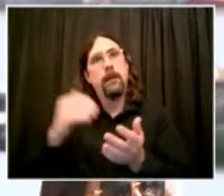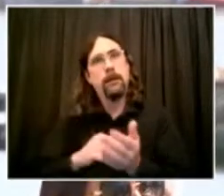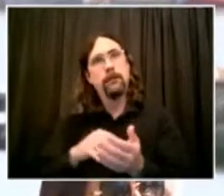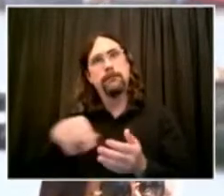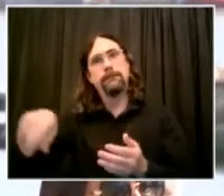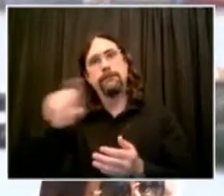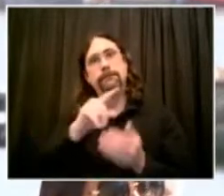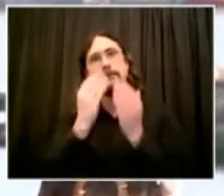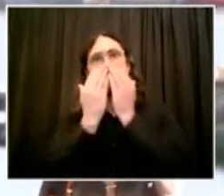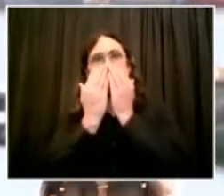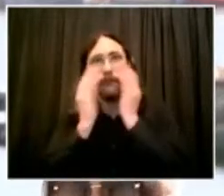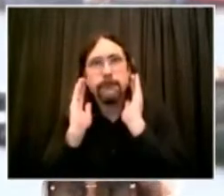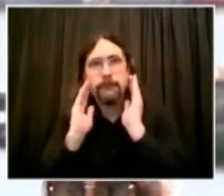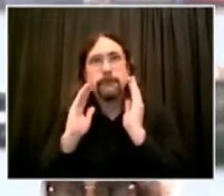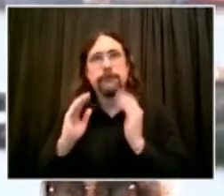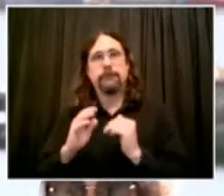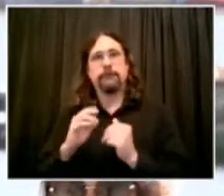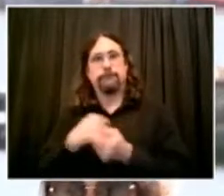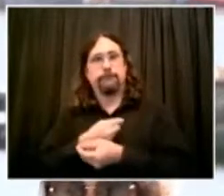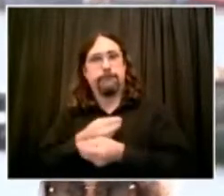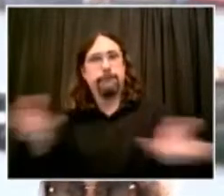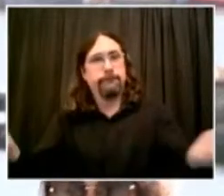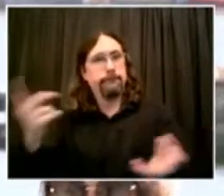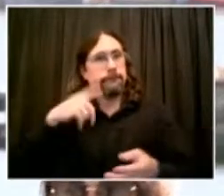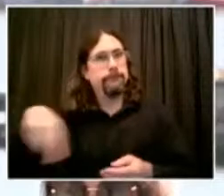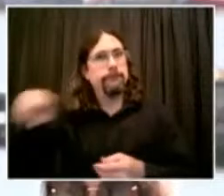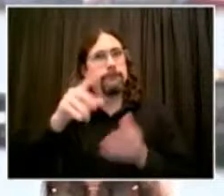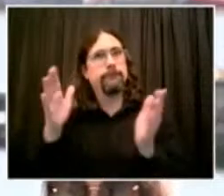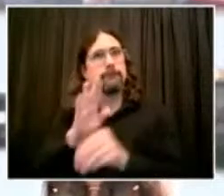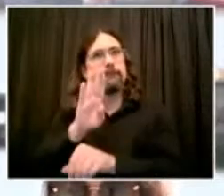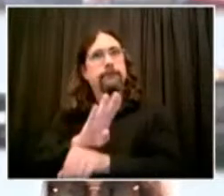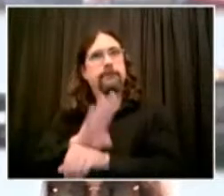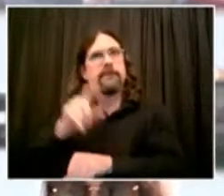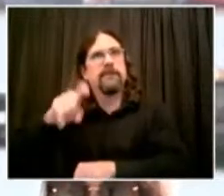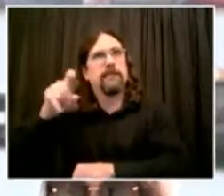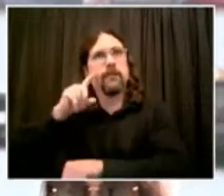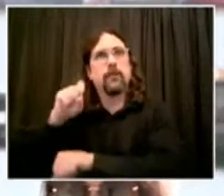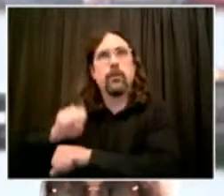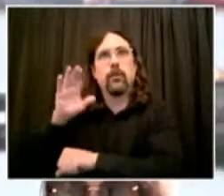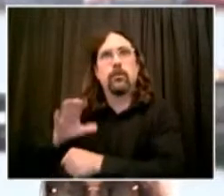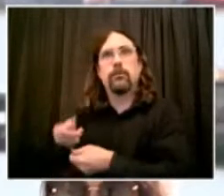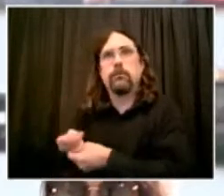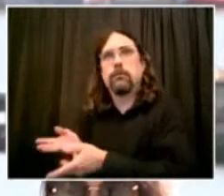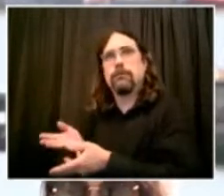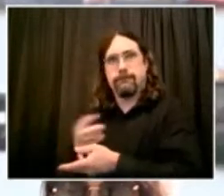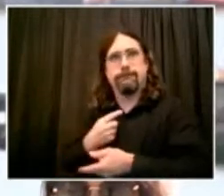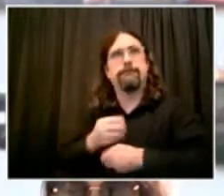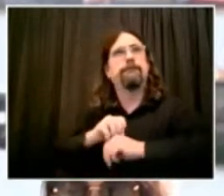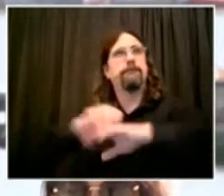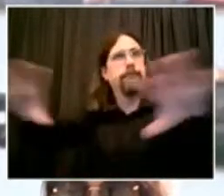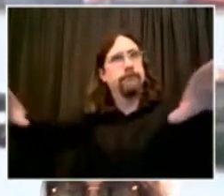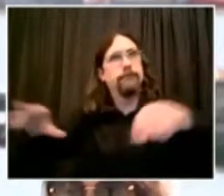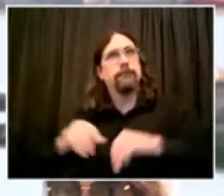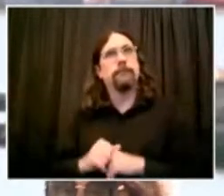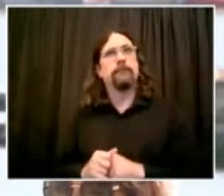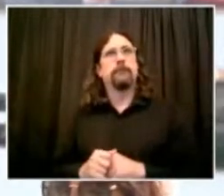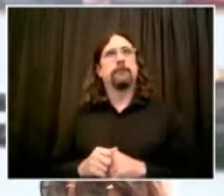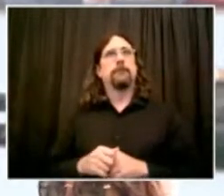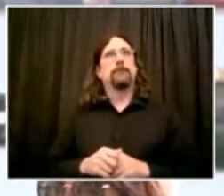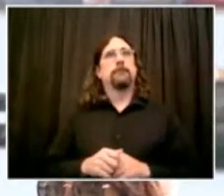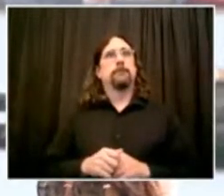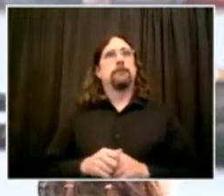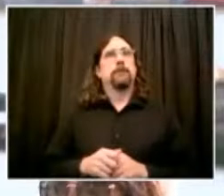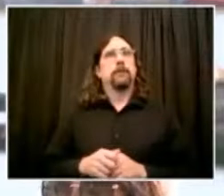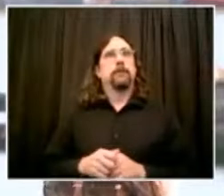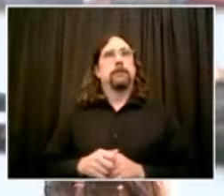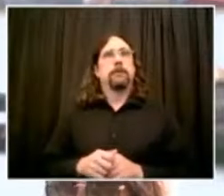you're in Brooklyn, you can go to the Brooklyn Chamber. In Chinatown, you can go to Chinatown Bid or the Chinatown Partnership. If you're